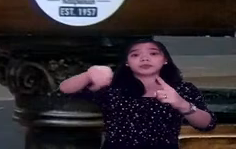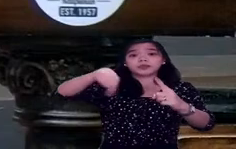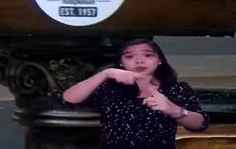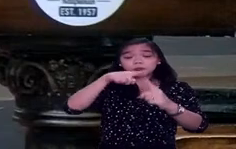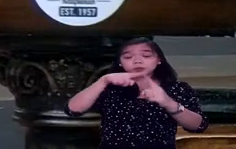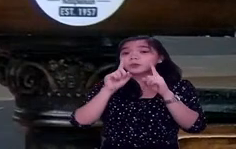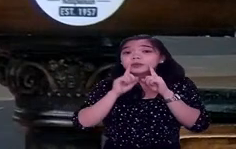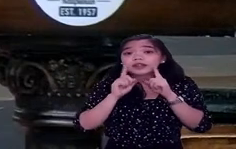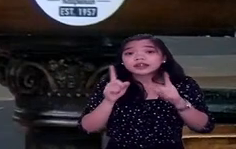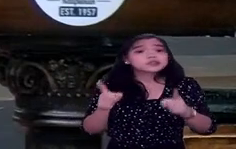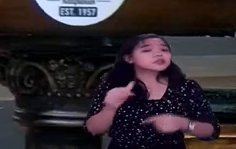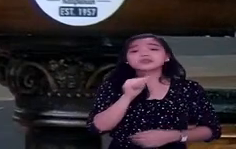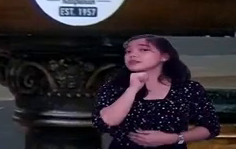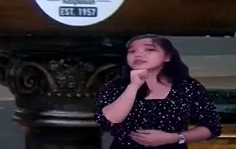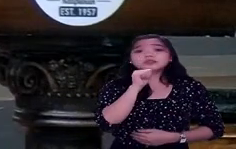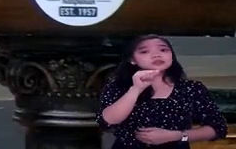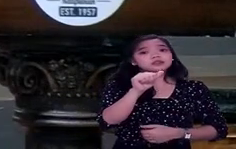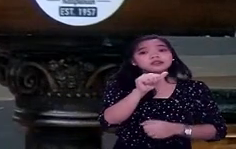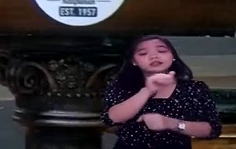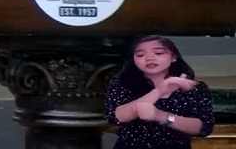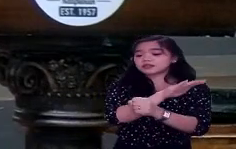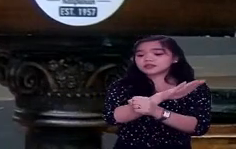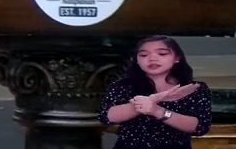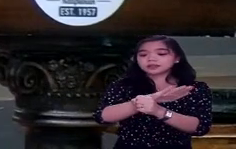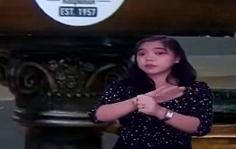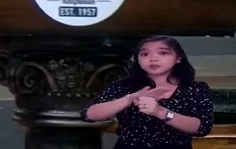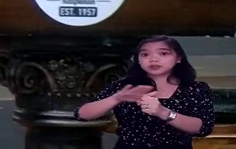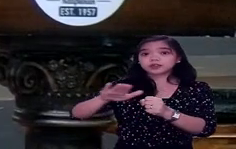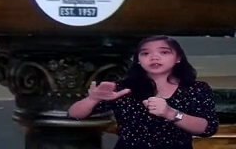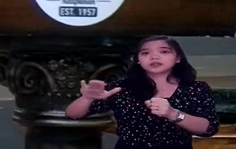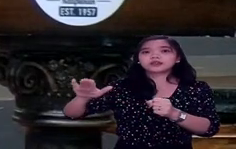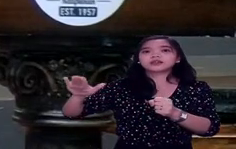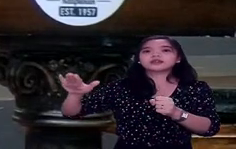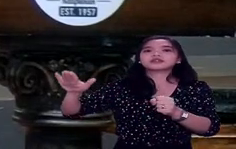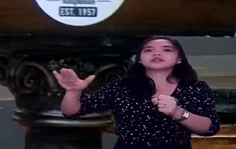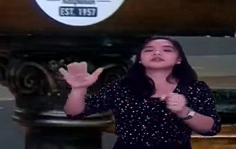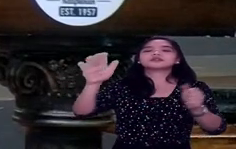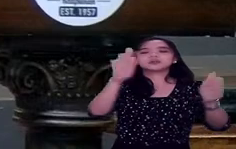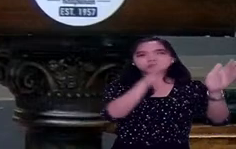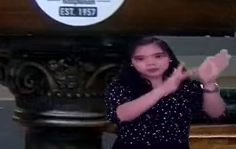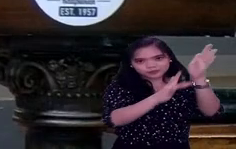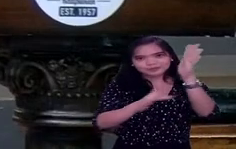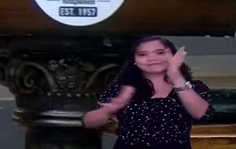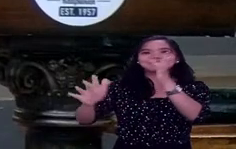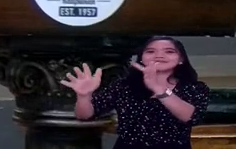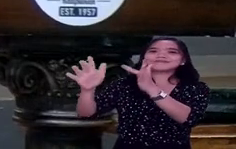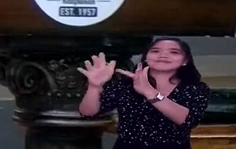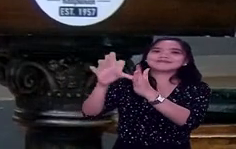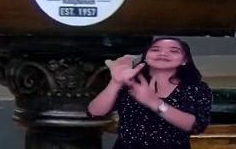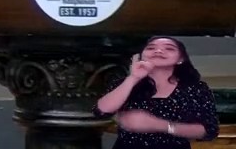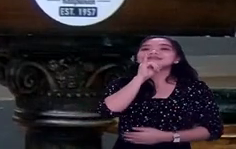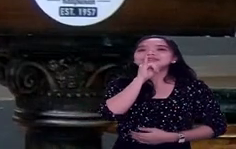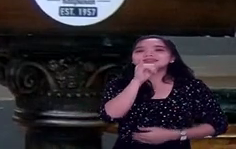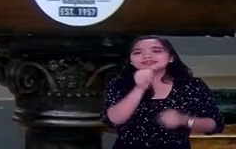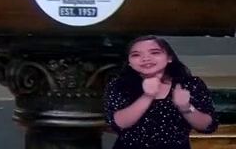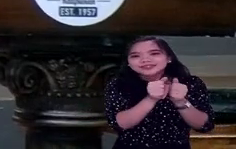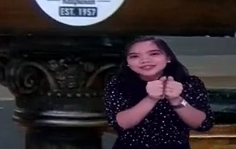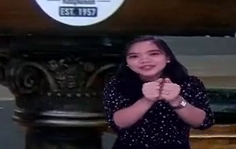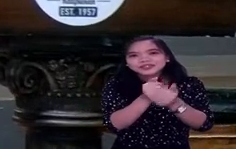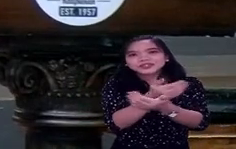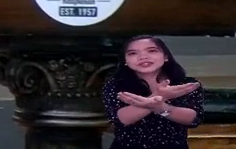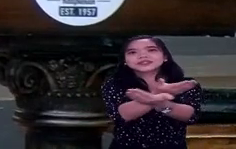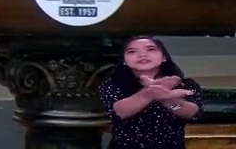refuge. When answers aren't enough, He is